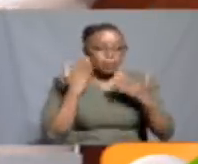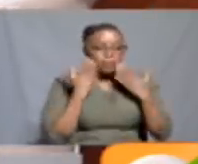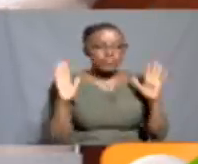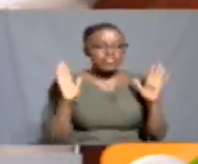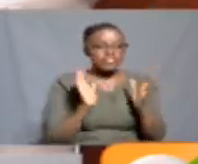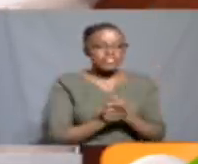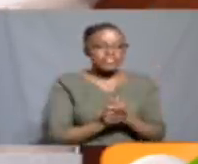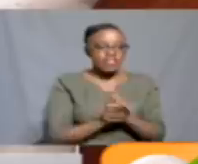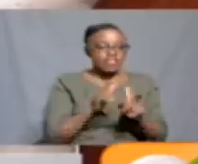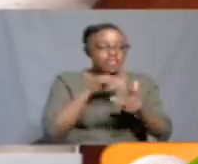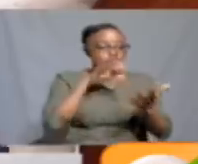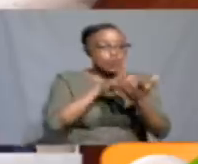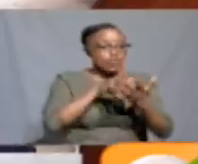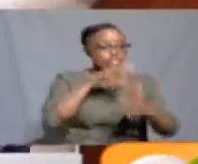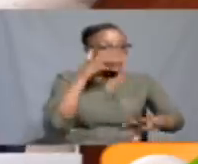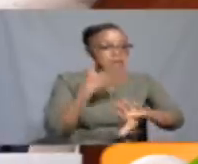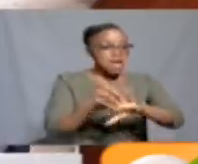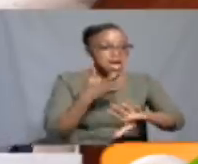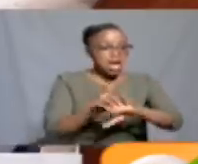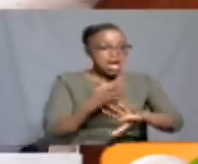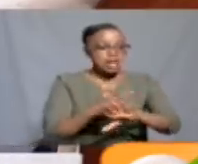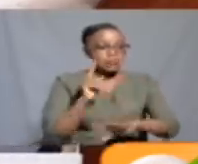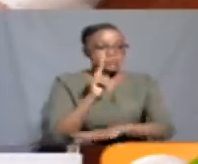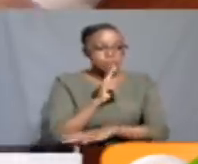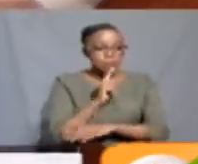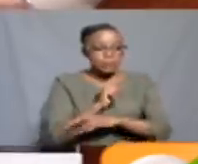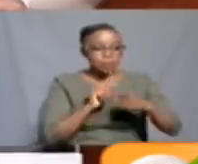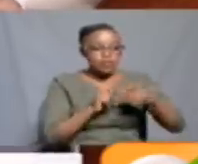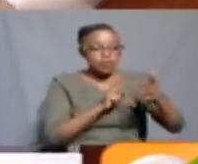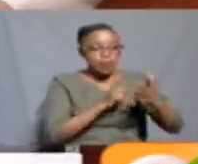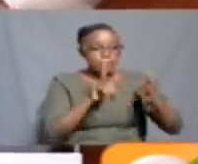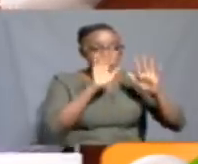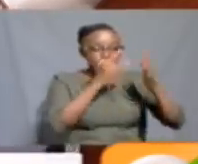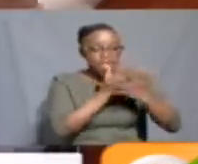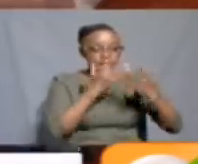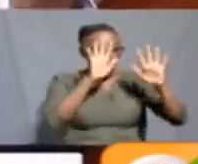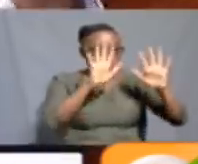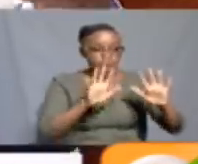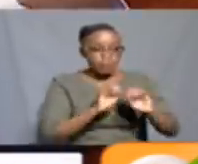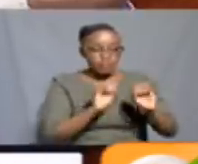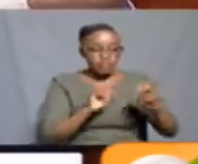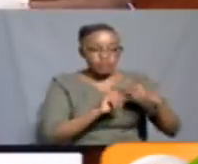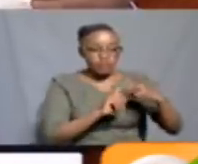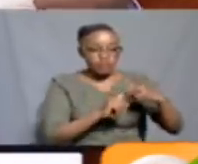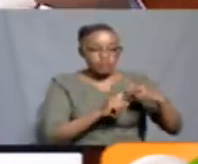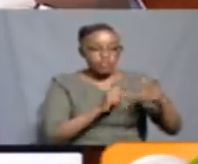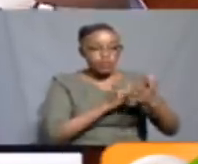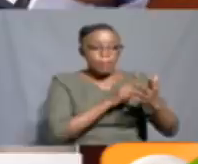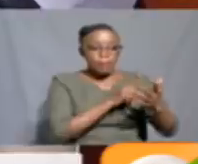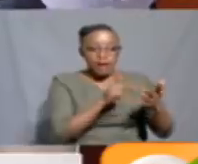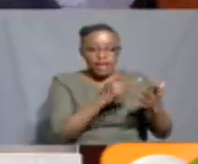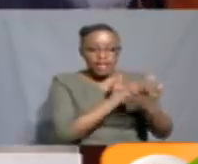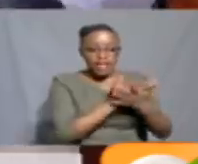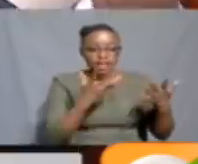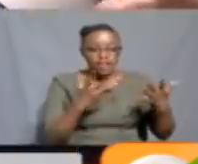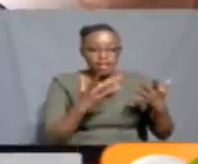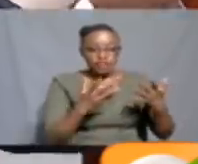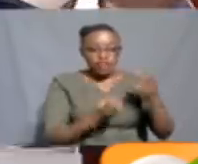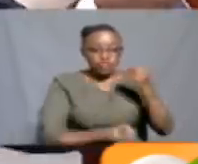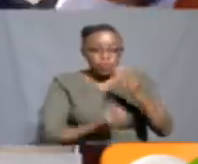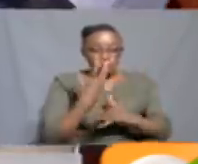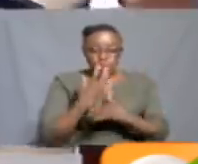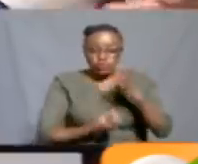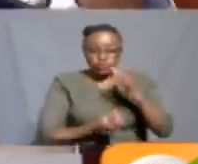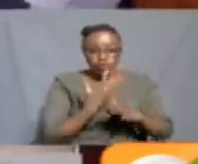And the conditions were very hard. Yes. One, don't buy anything imported. Two, don't buy anything which is produced from an